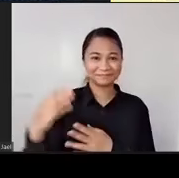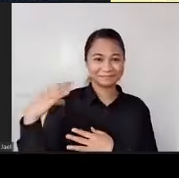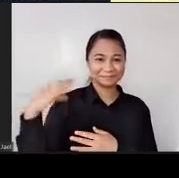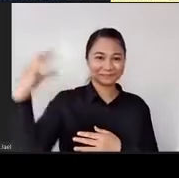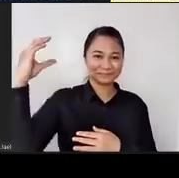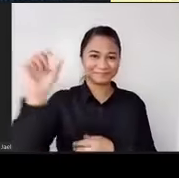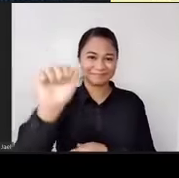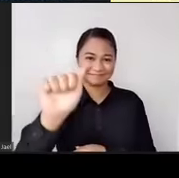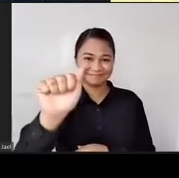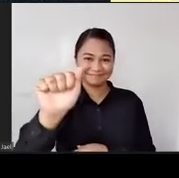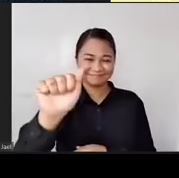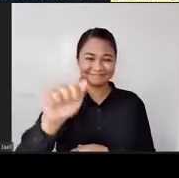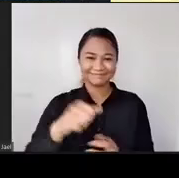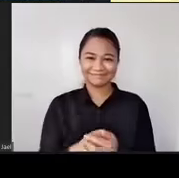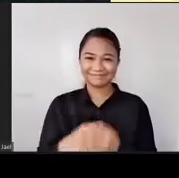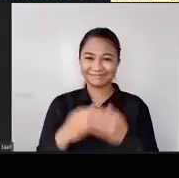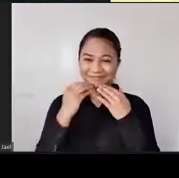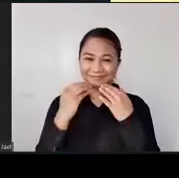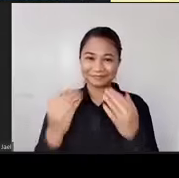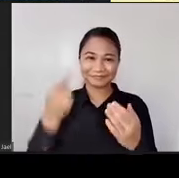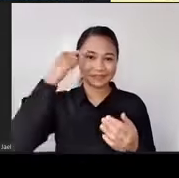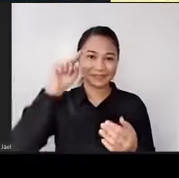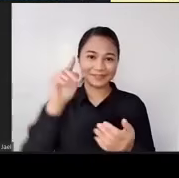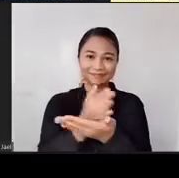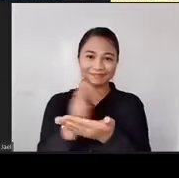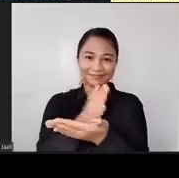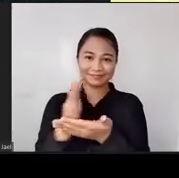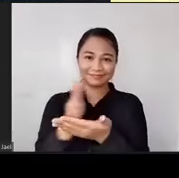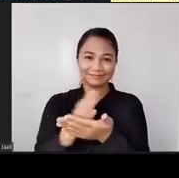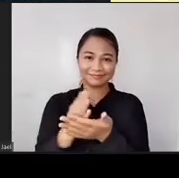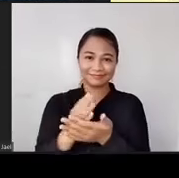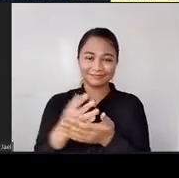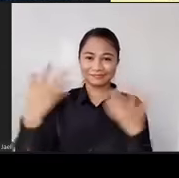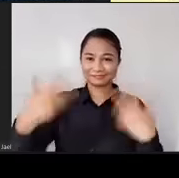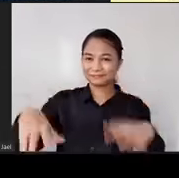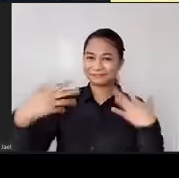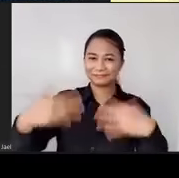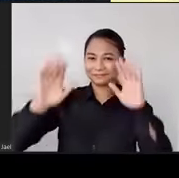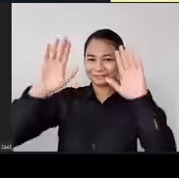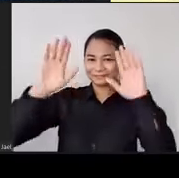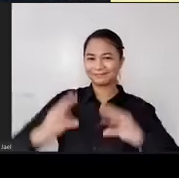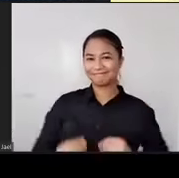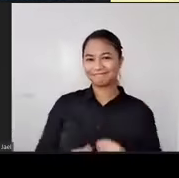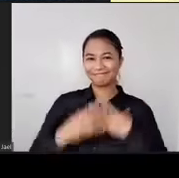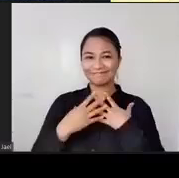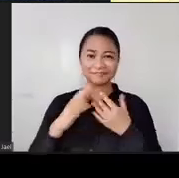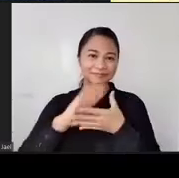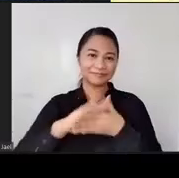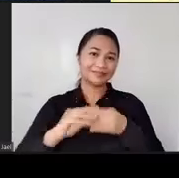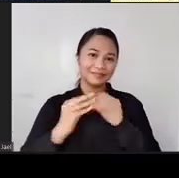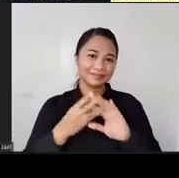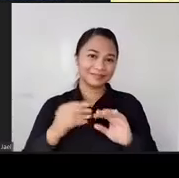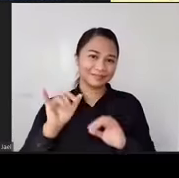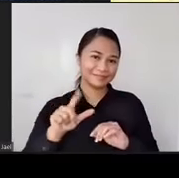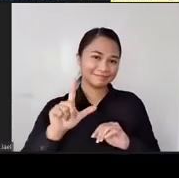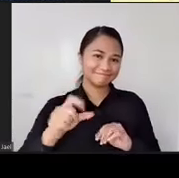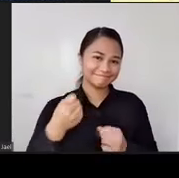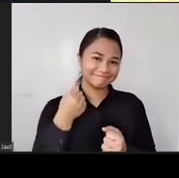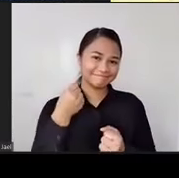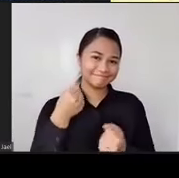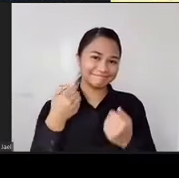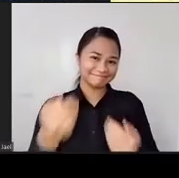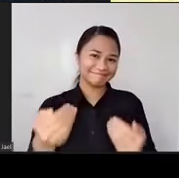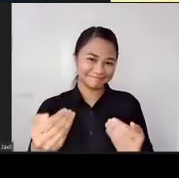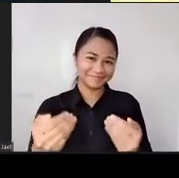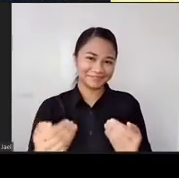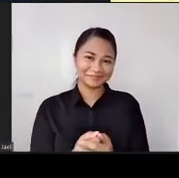and that laban lang attitude, no? Perfect, especially for these trying times. Let me just recap a bit of what